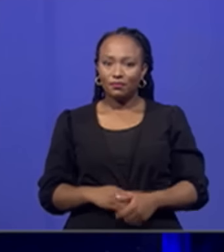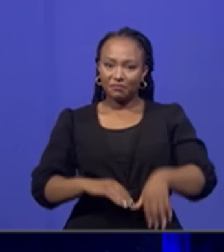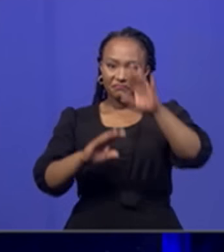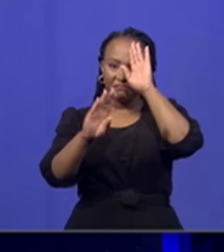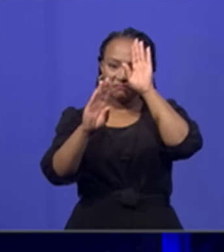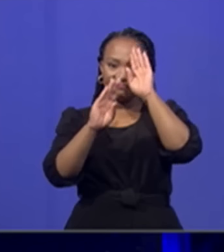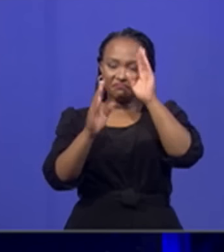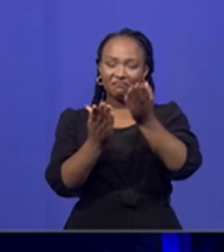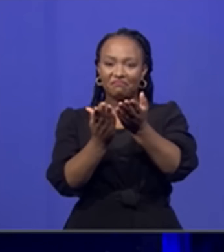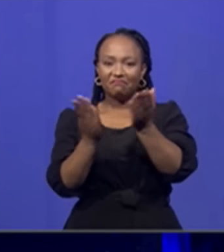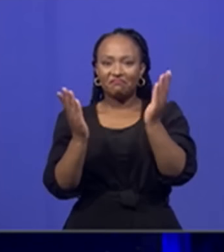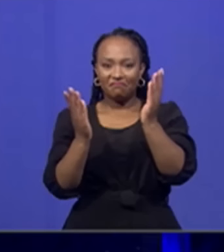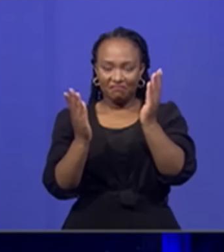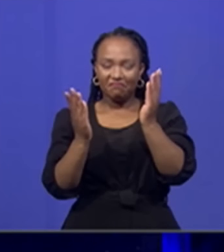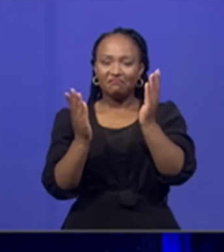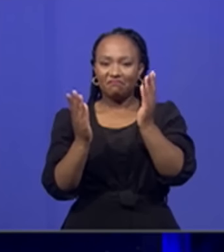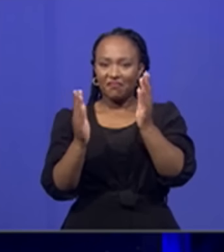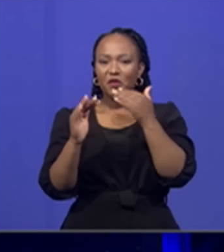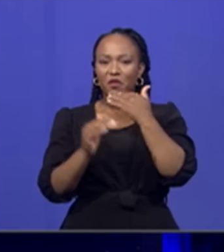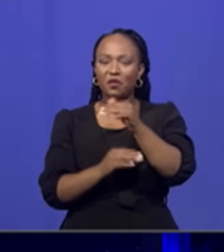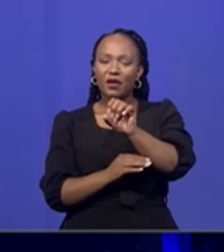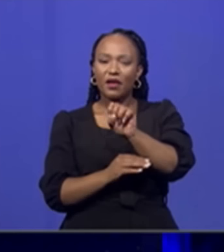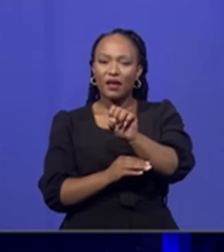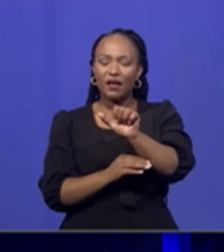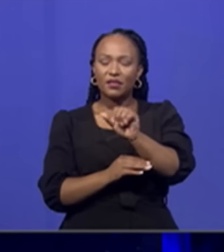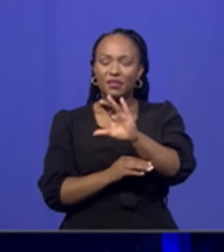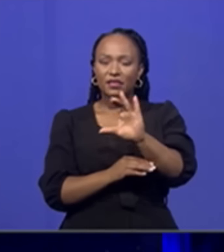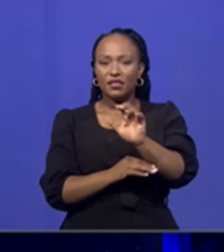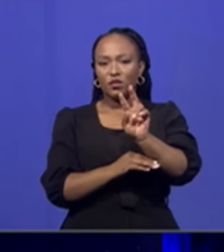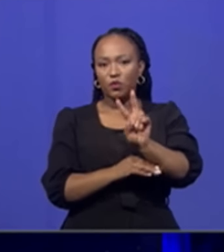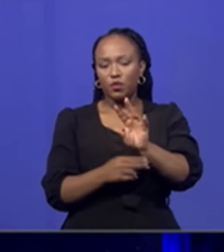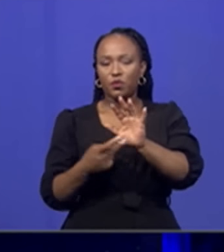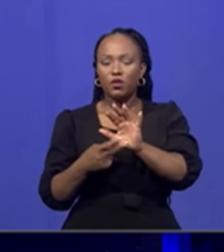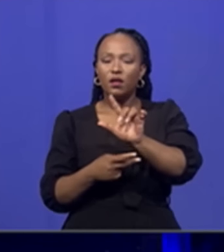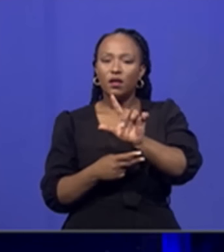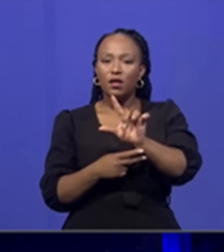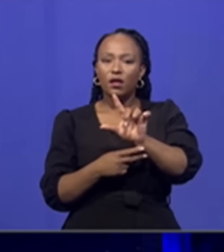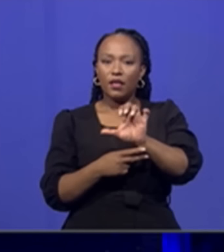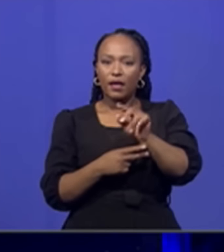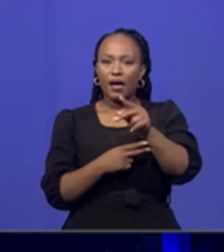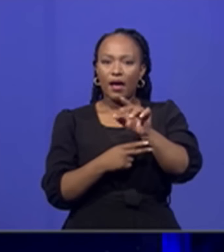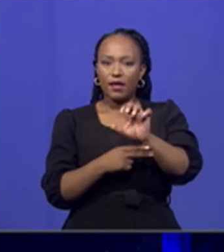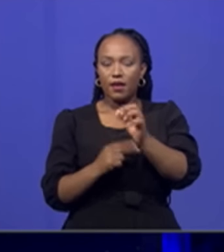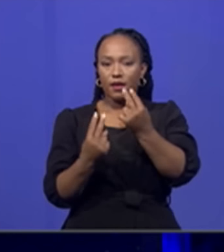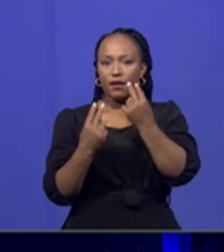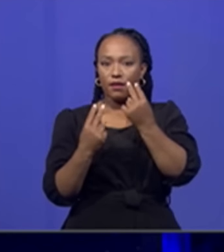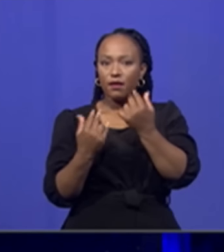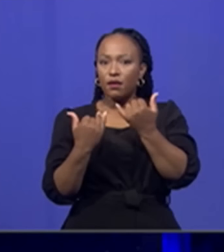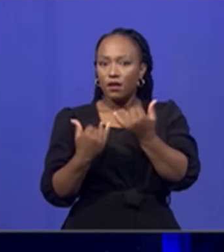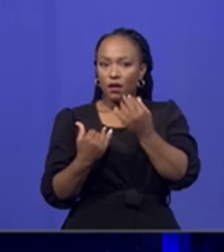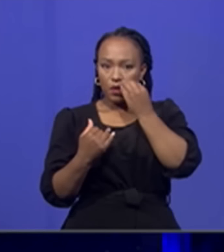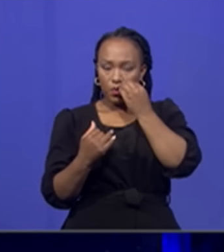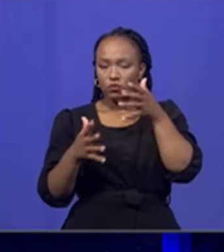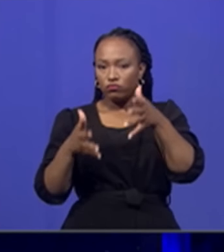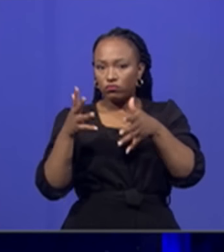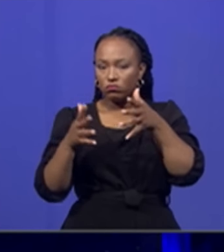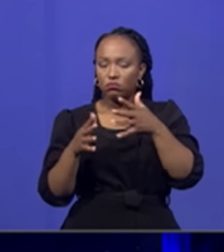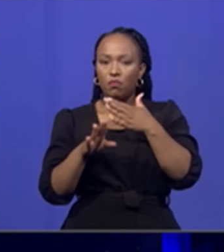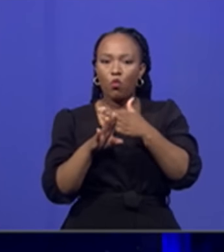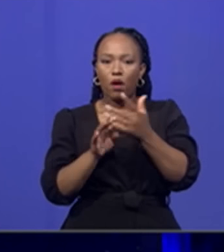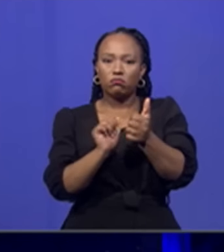Madume ho lona bohle babohi ba khabari ba tshebeletso ena ya mantlha SABC 2 le SABC le hae re malala laotso ho hasetsa ditaba ka jeno ke na le